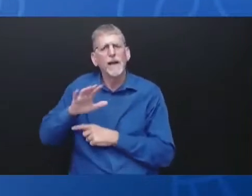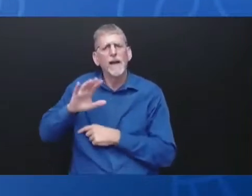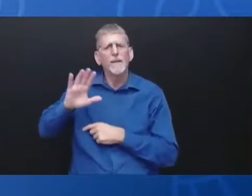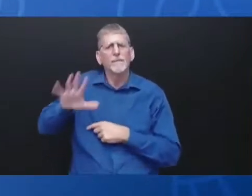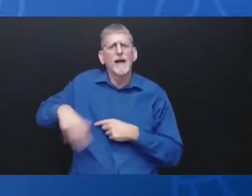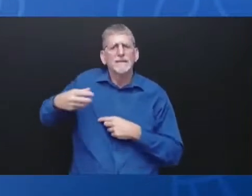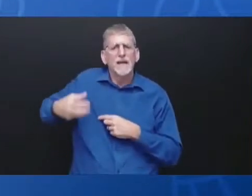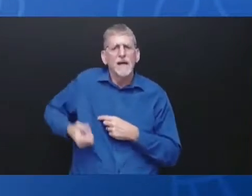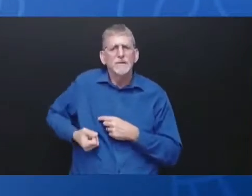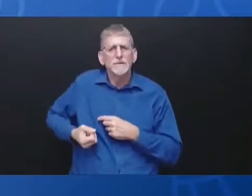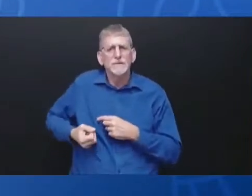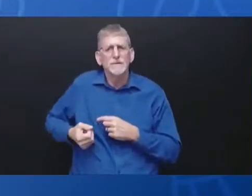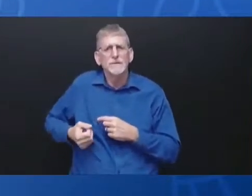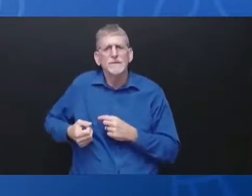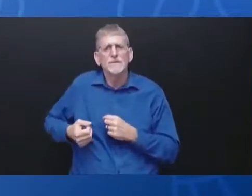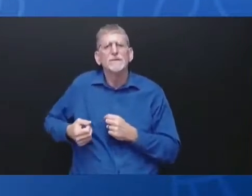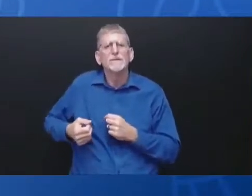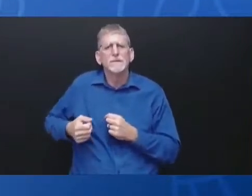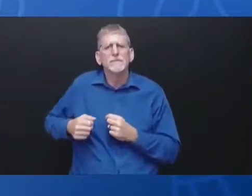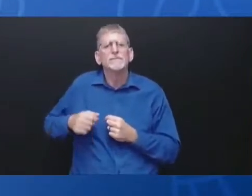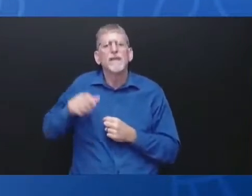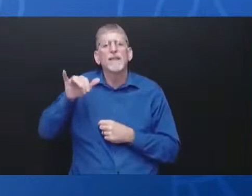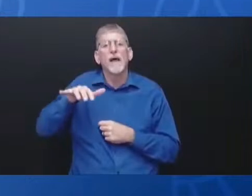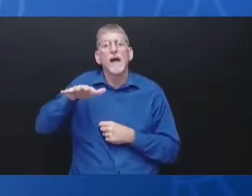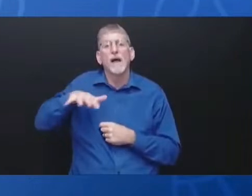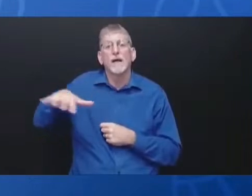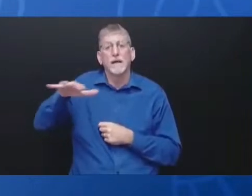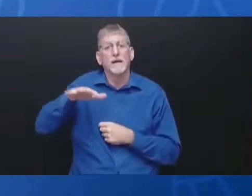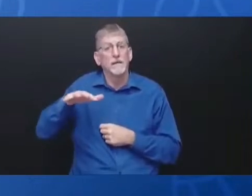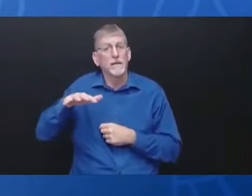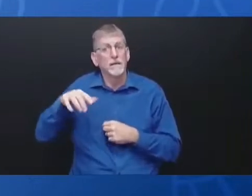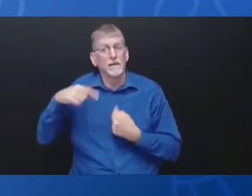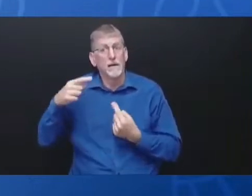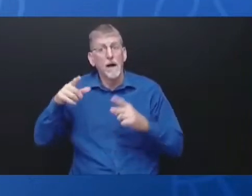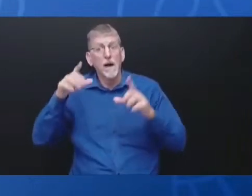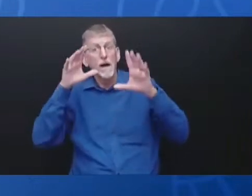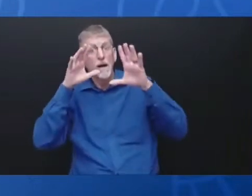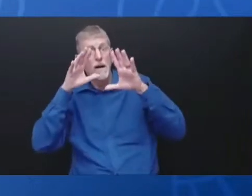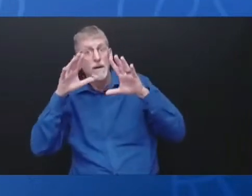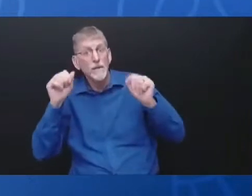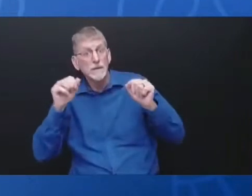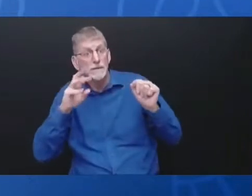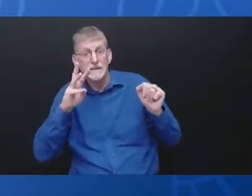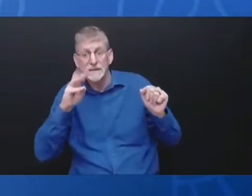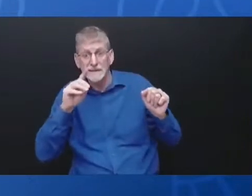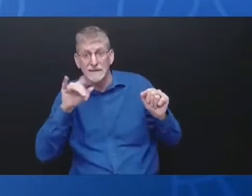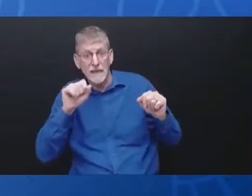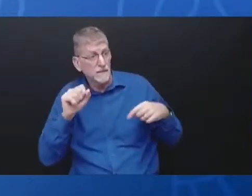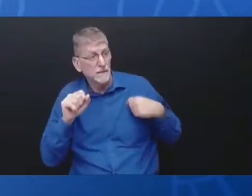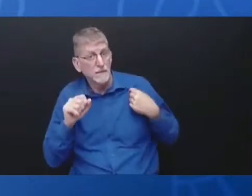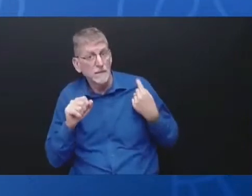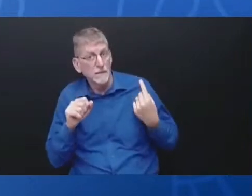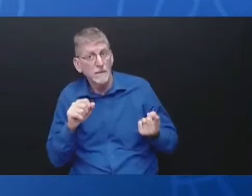his assessment about the situation of Hindus in Bangladesh and what steps he's taking to address President Trump?